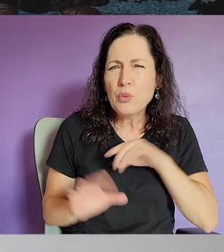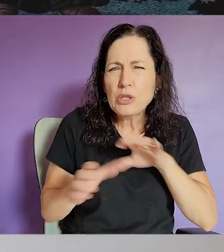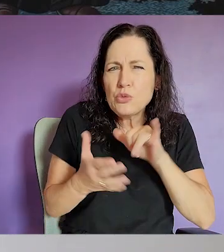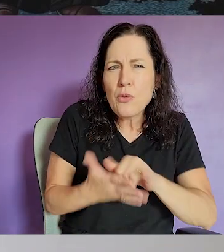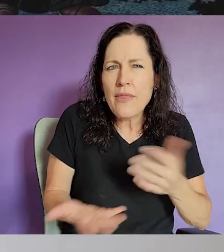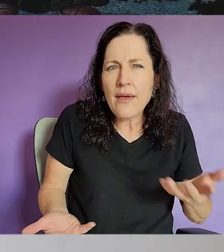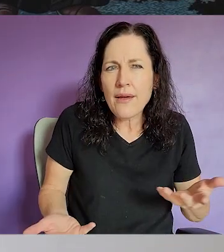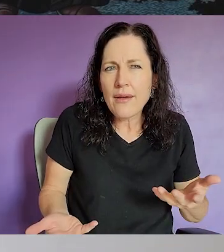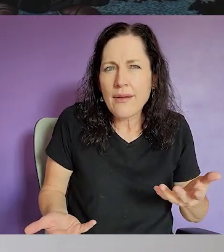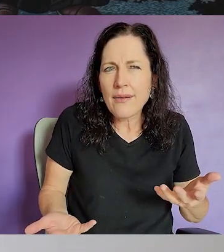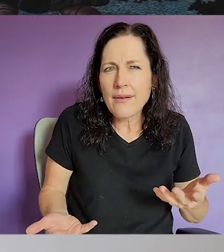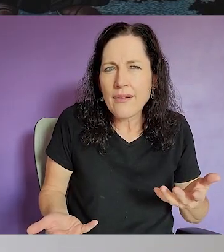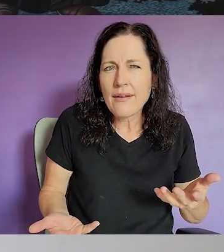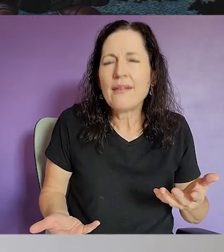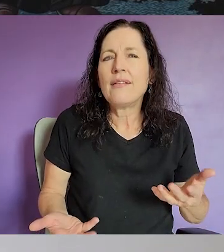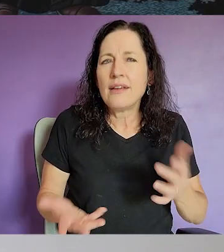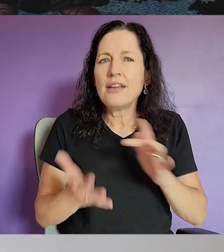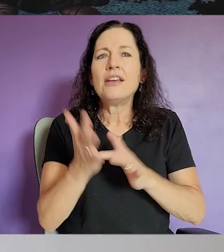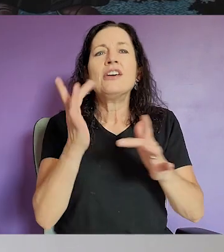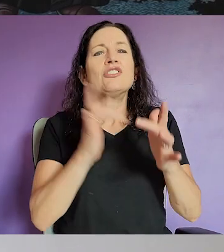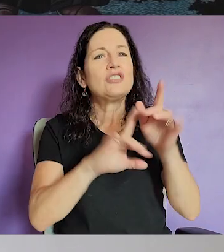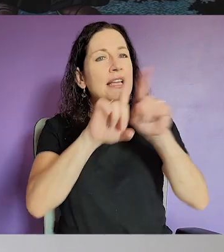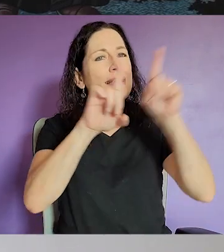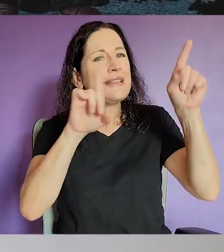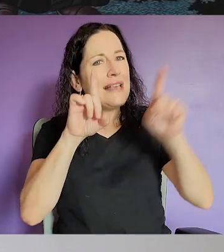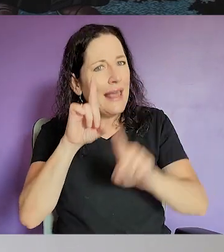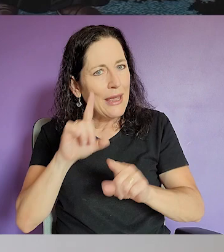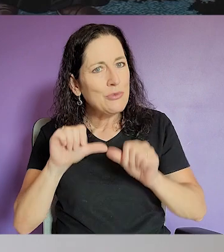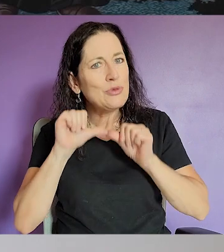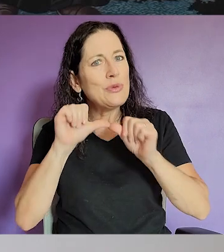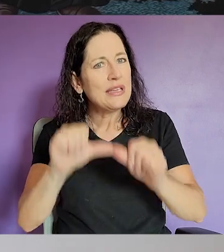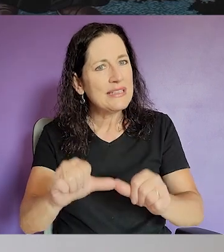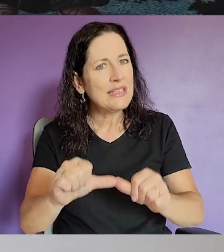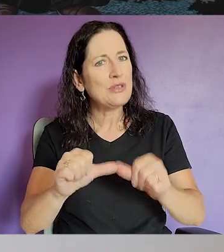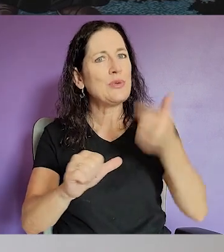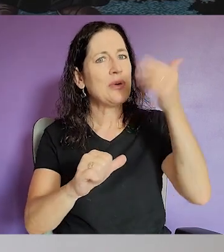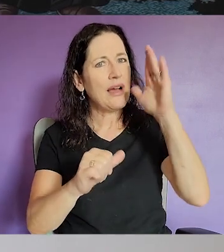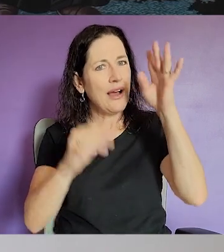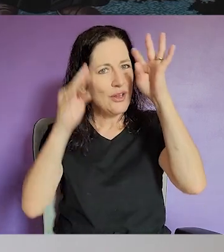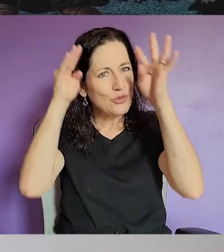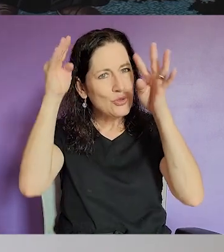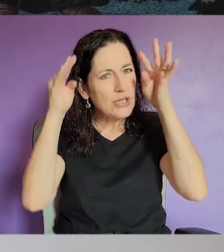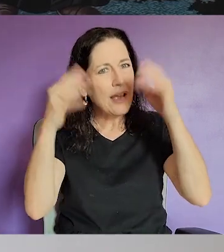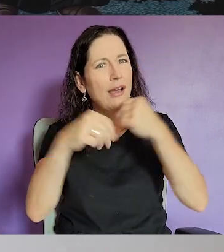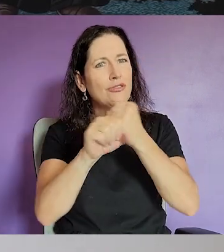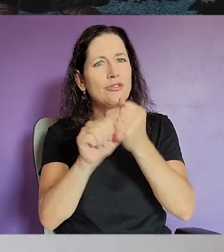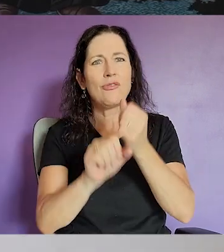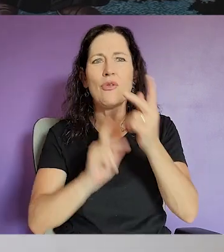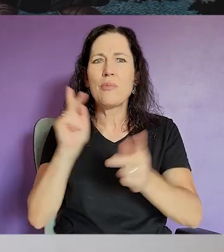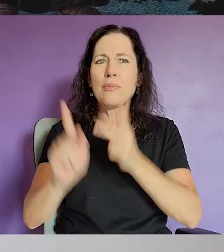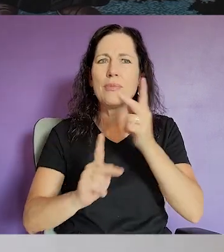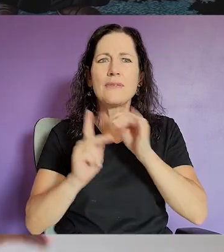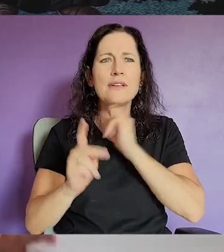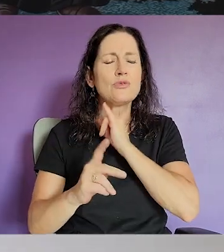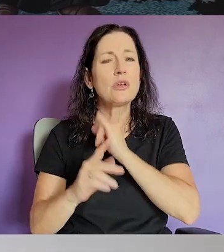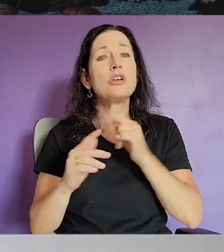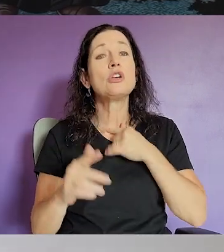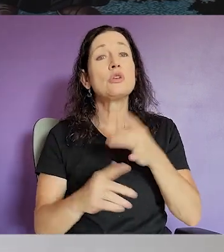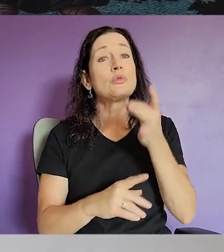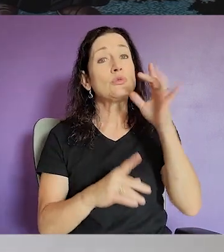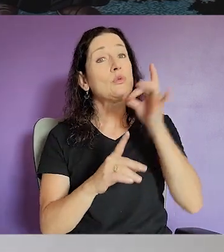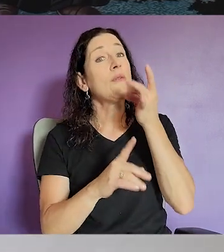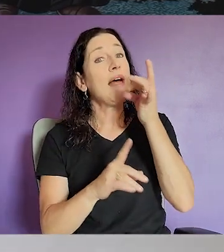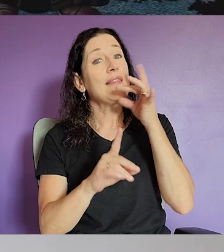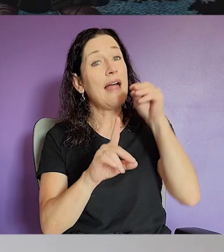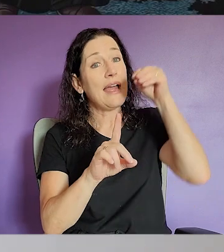Jesus came to continue God's creation of us, of the people of Israel, to let the light embrace